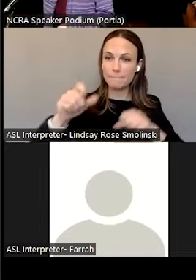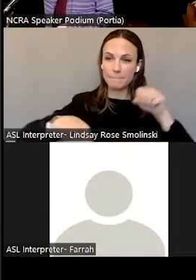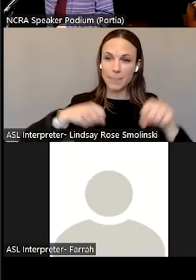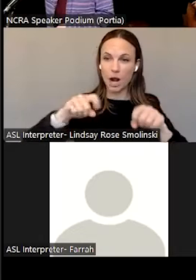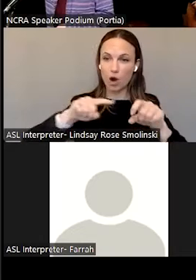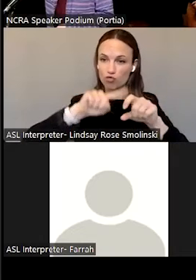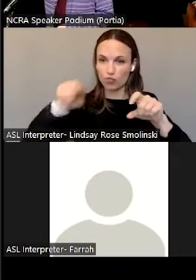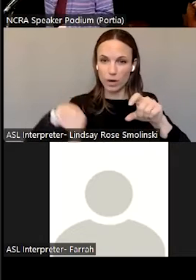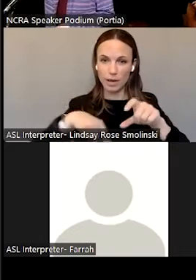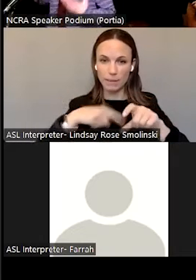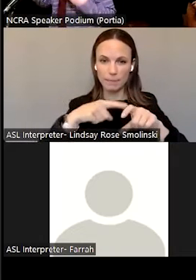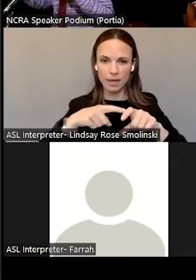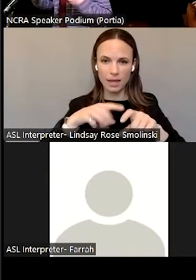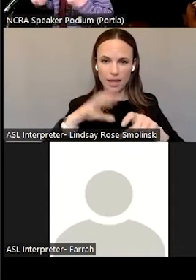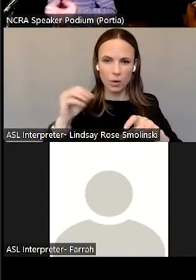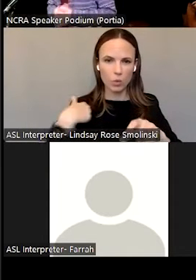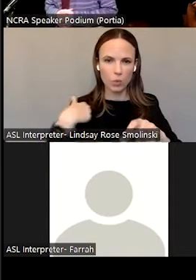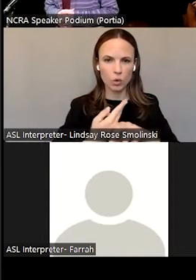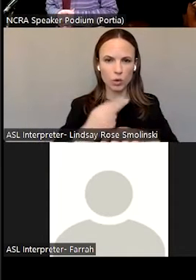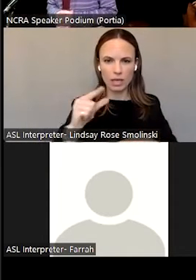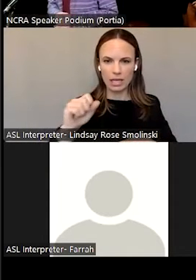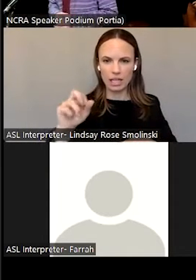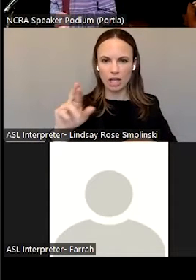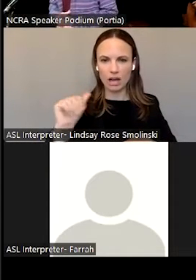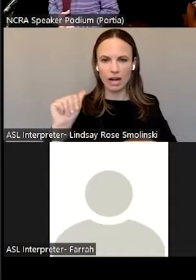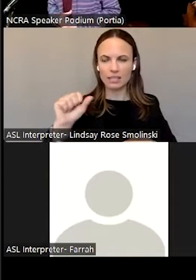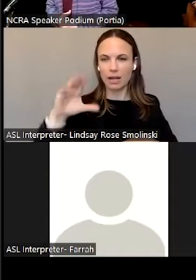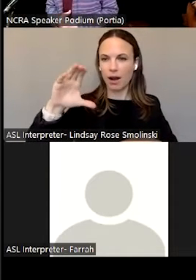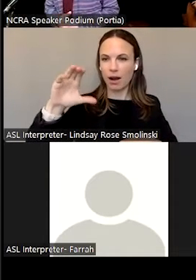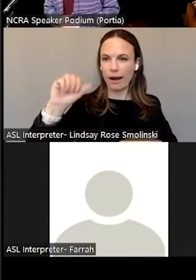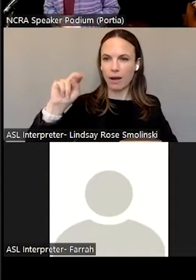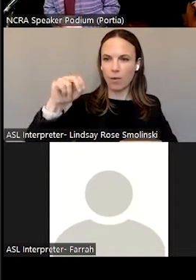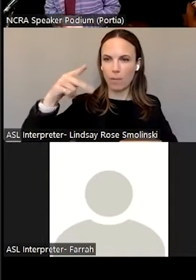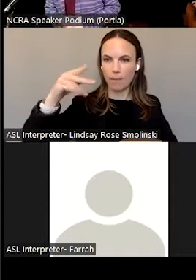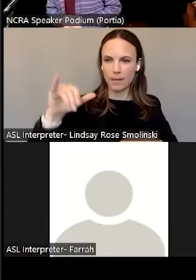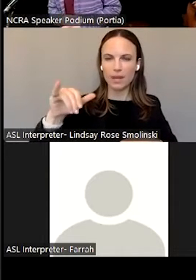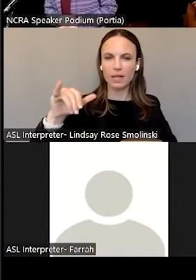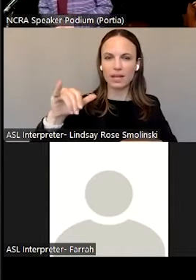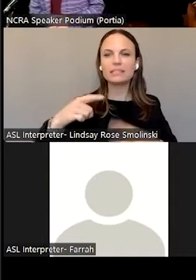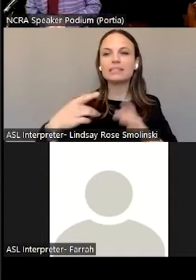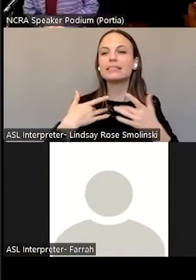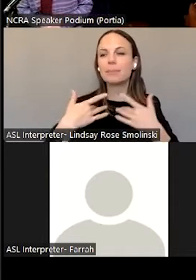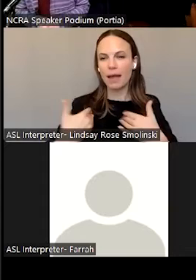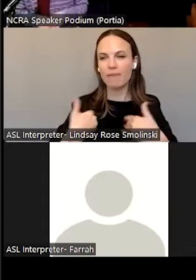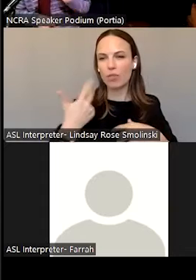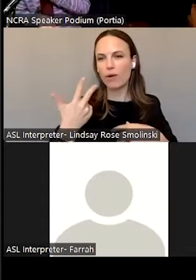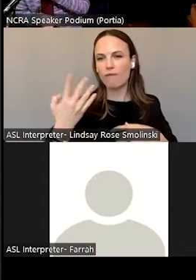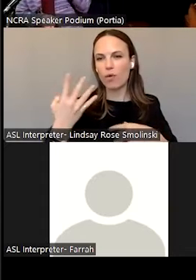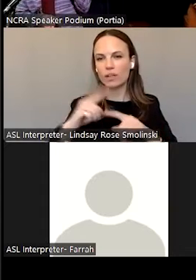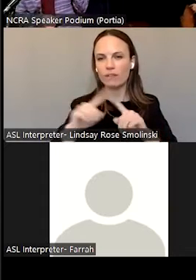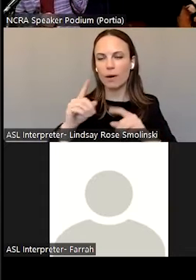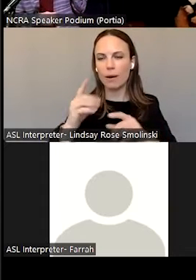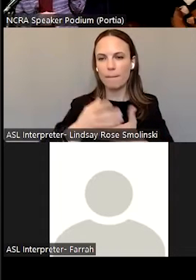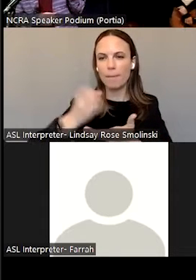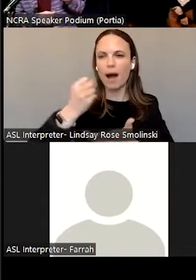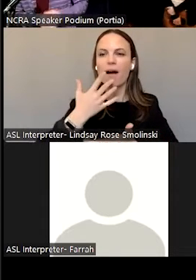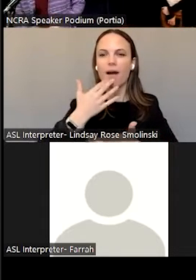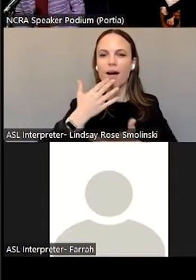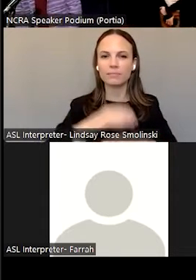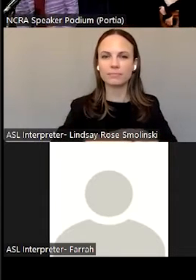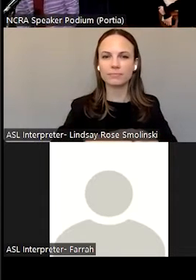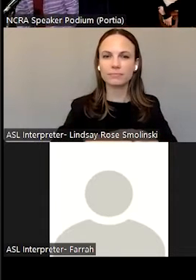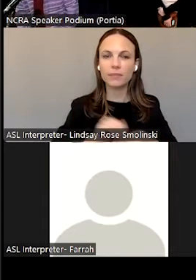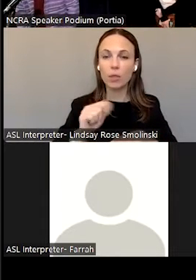gear cassette at the canopy, and that often has 3 or 4 bottle shades on it. There were some other